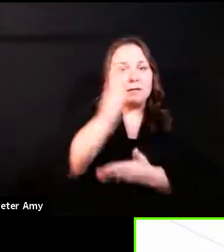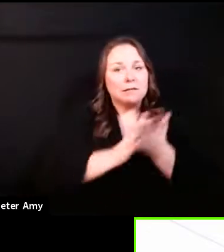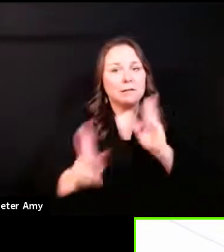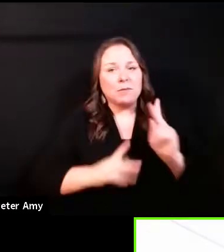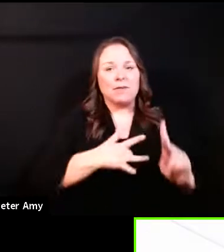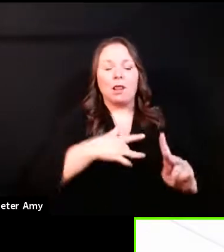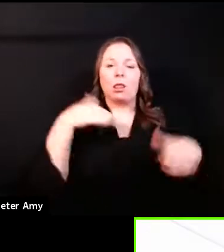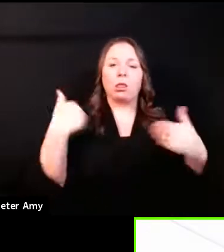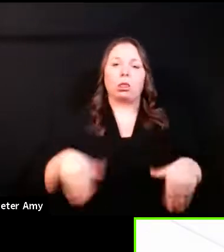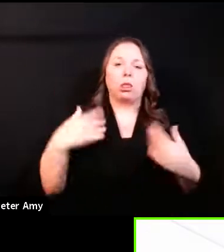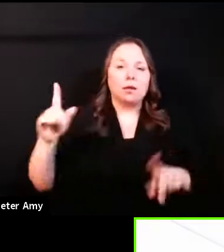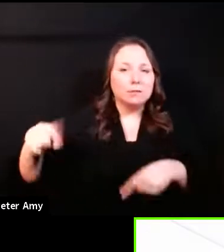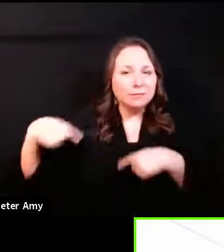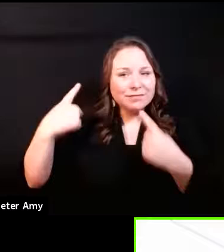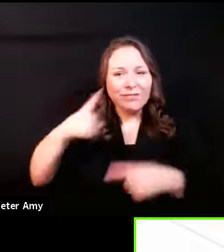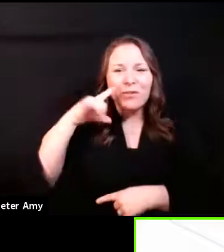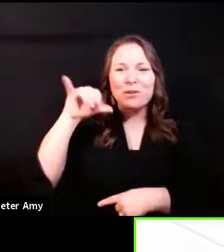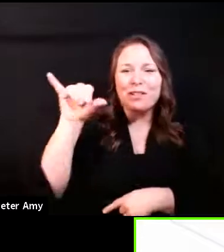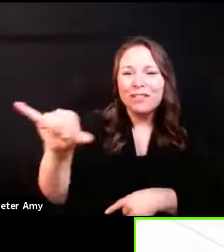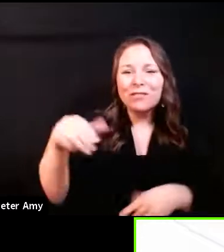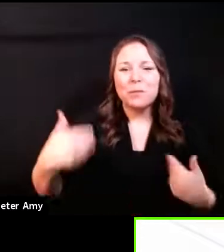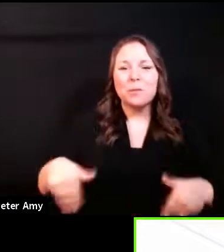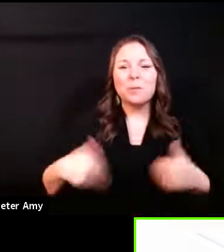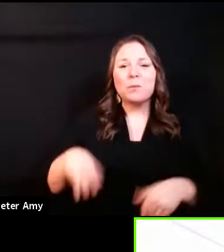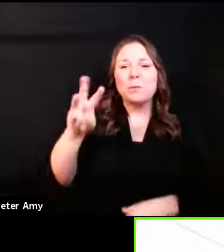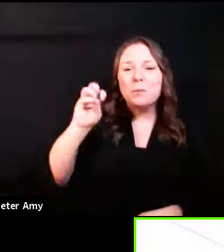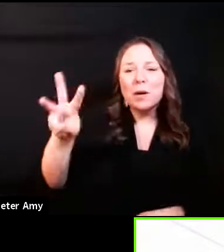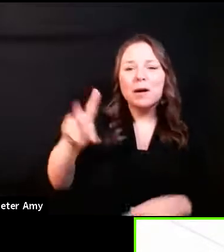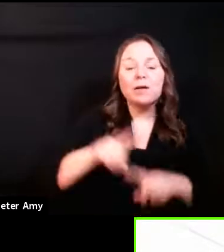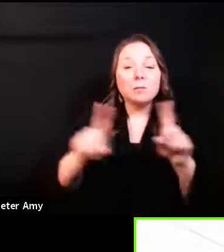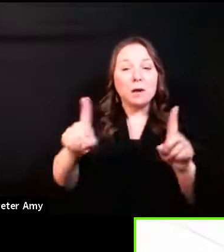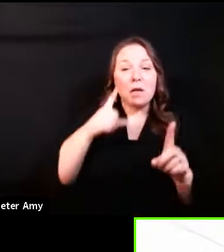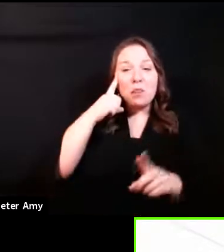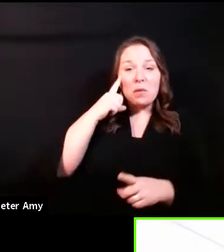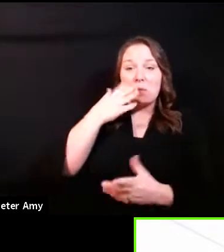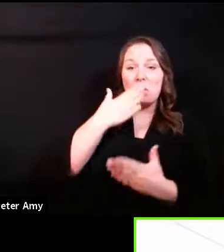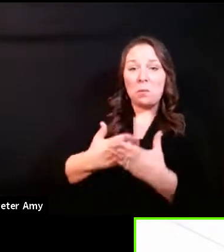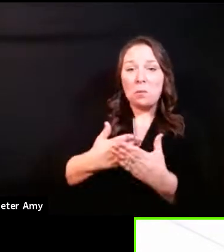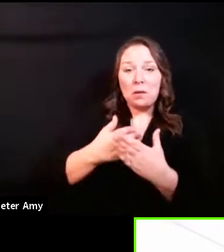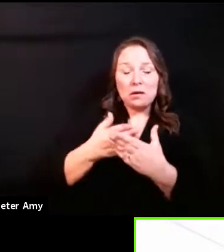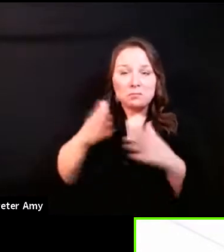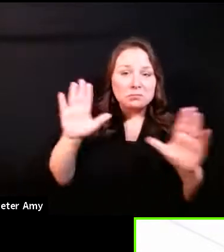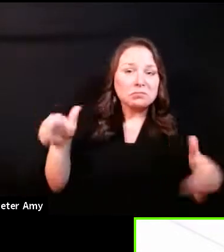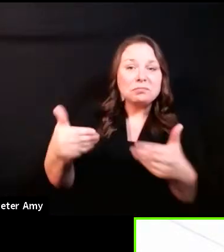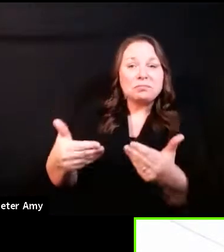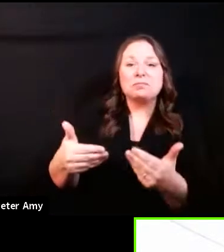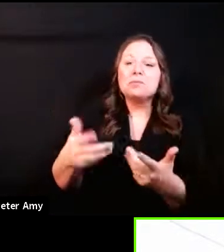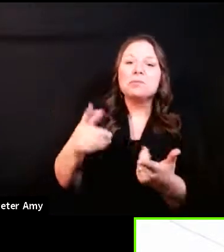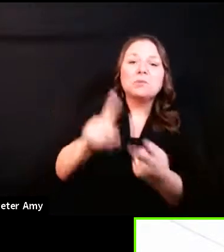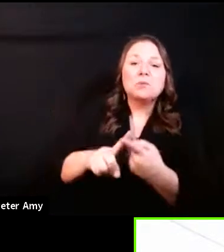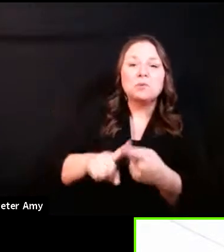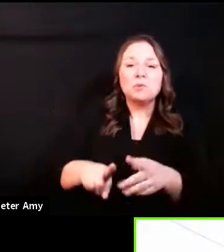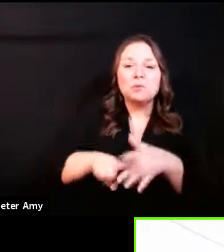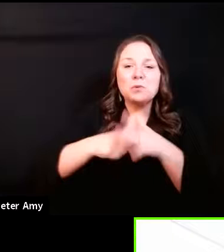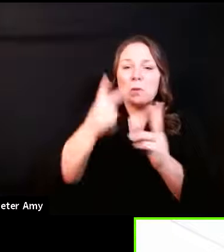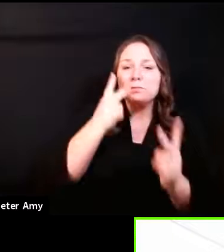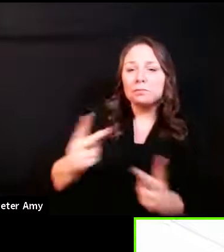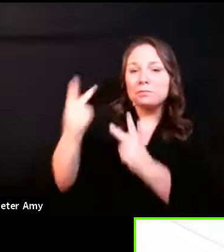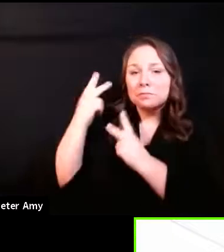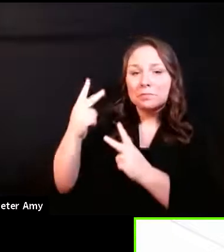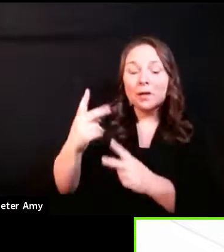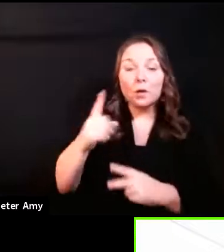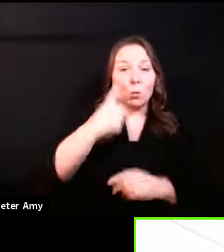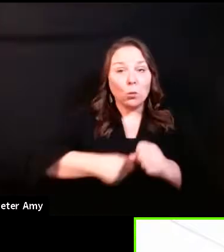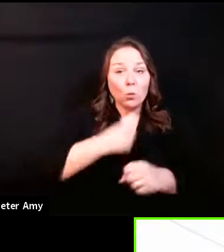this has been going on forever. So I thought it might be a good way to start by taking a look back. So 1 year ago